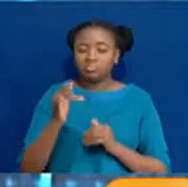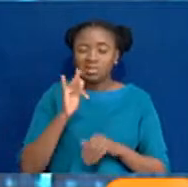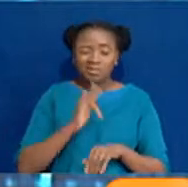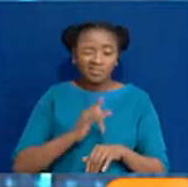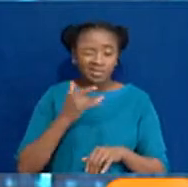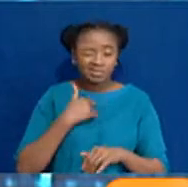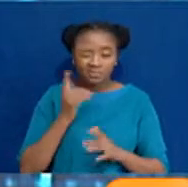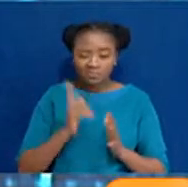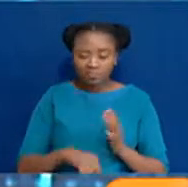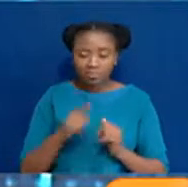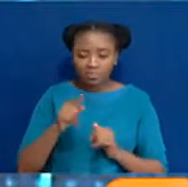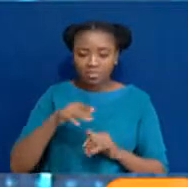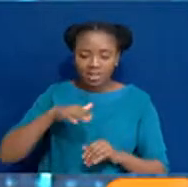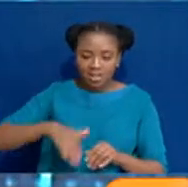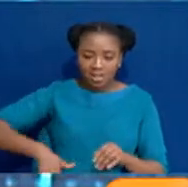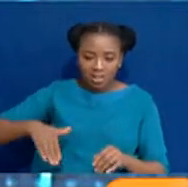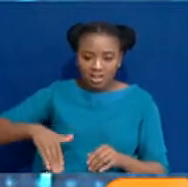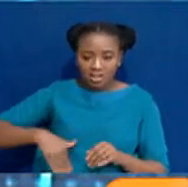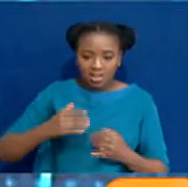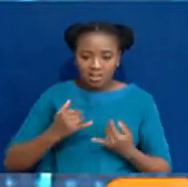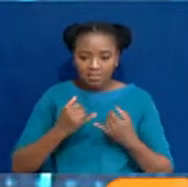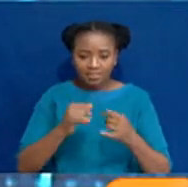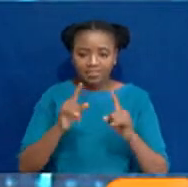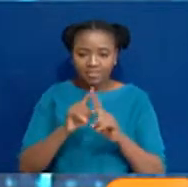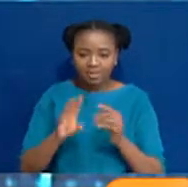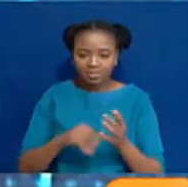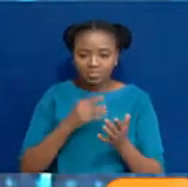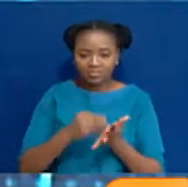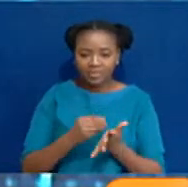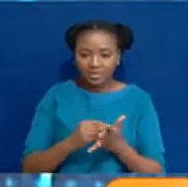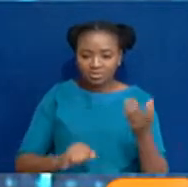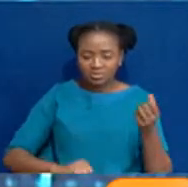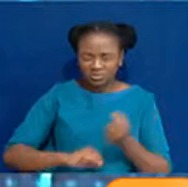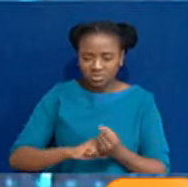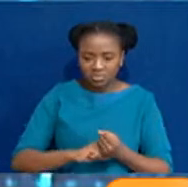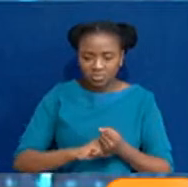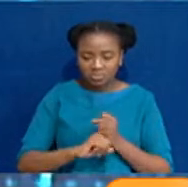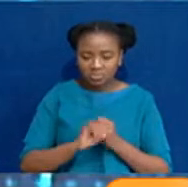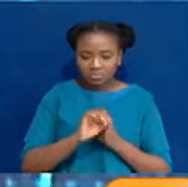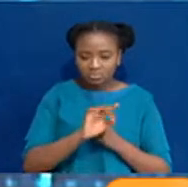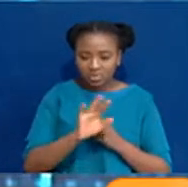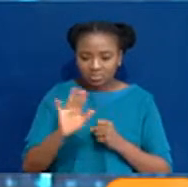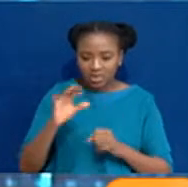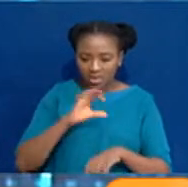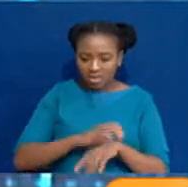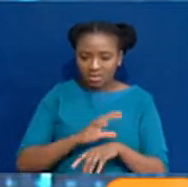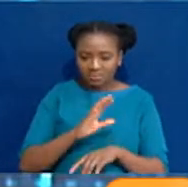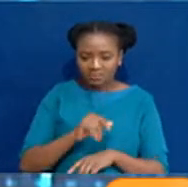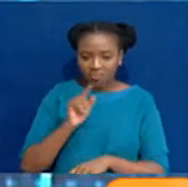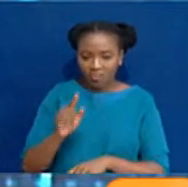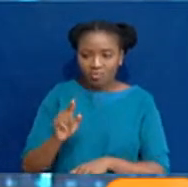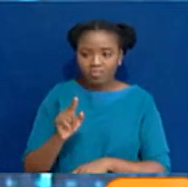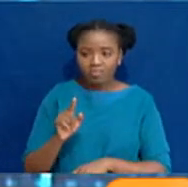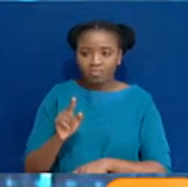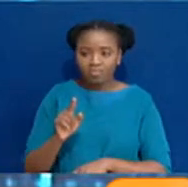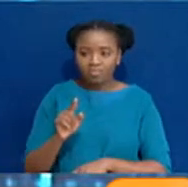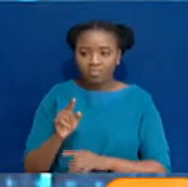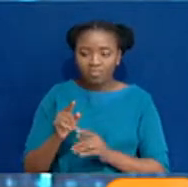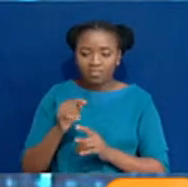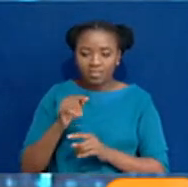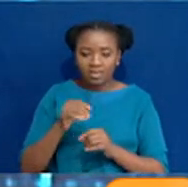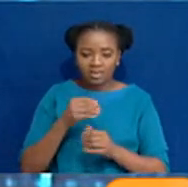stalled midstream, and the financial support that was actually coming from Google was diverted